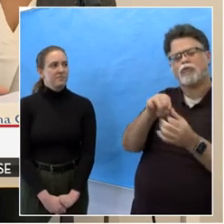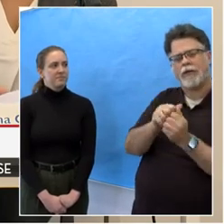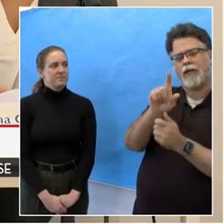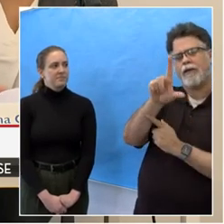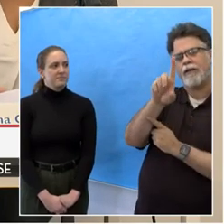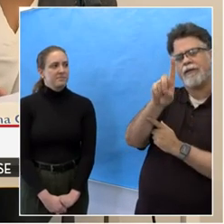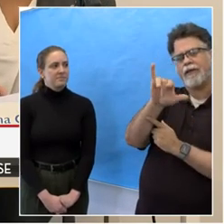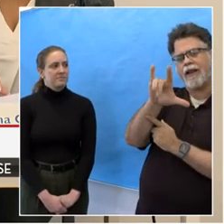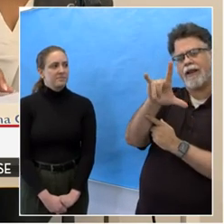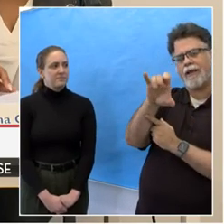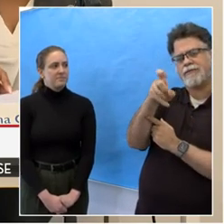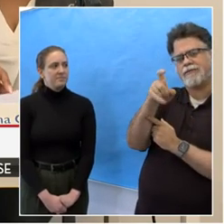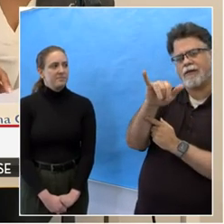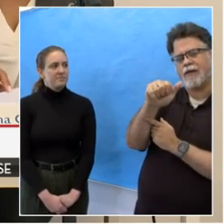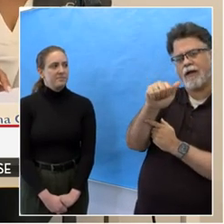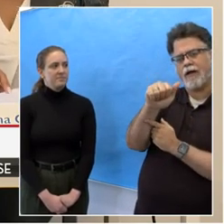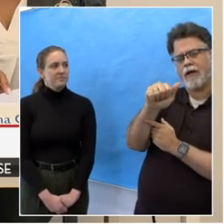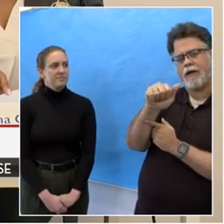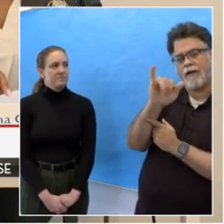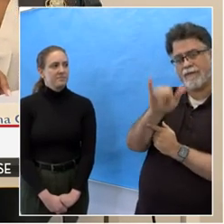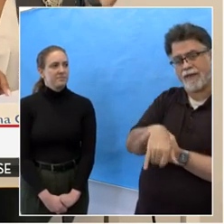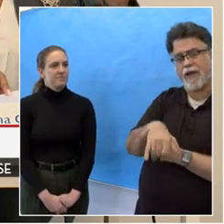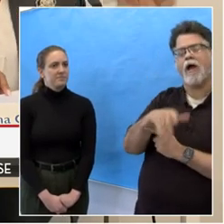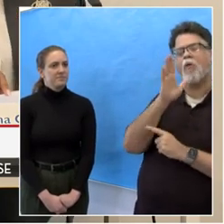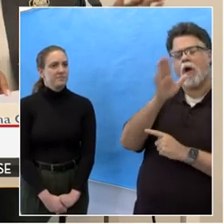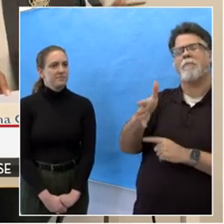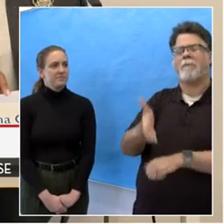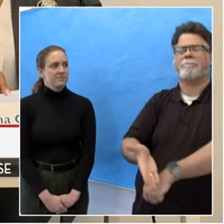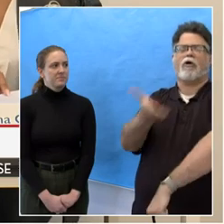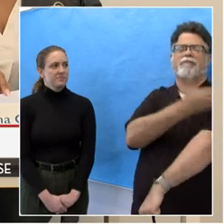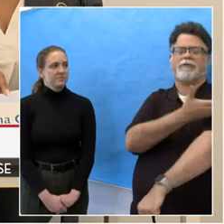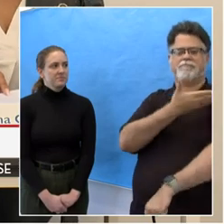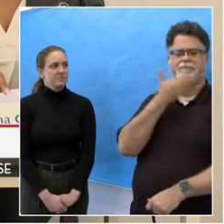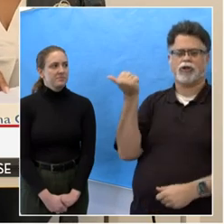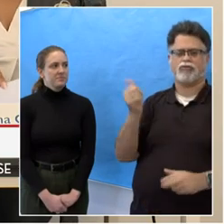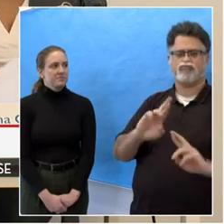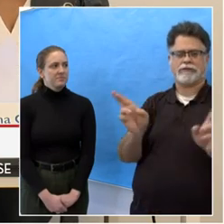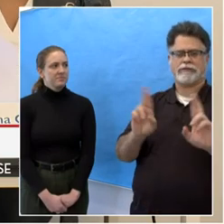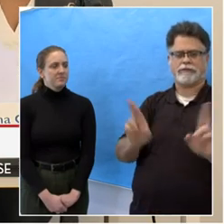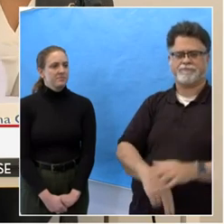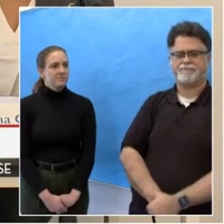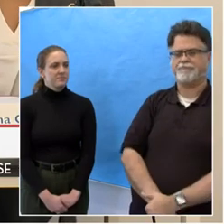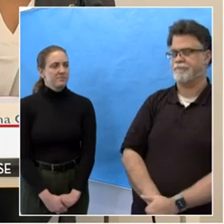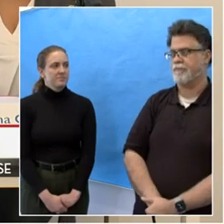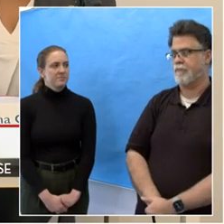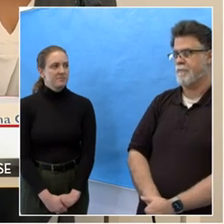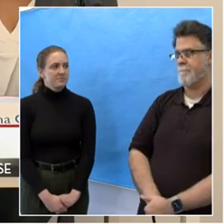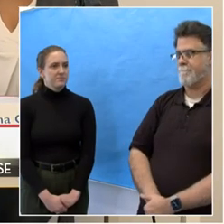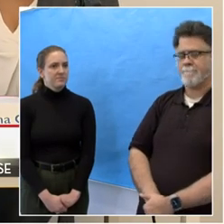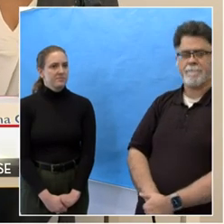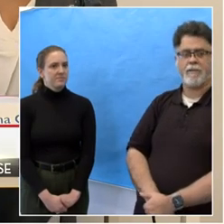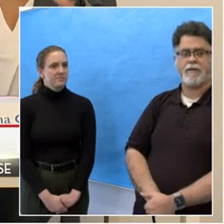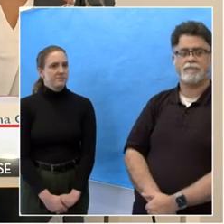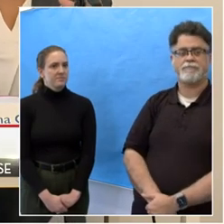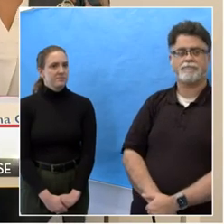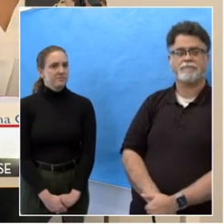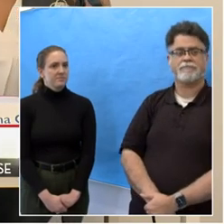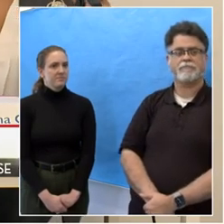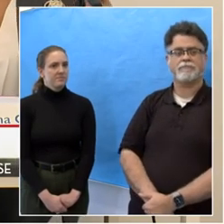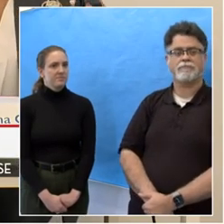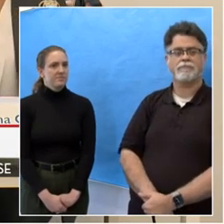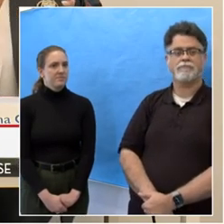do across DCPS and our public charter schools, along with our state board, under the guidance of Mayor Bowser, is